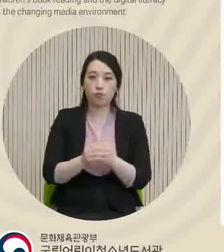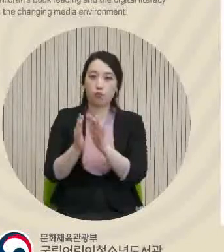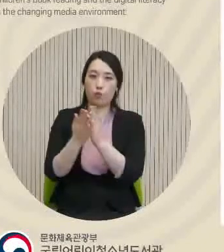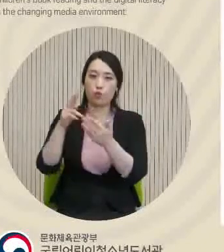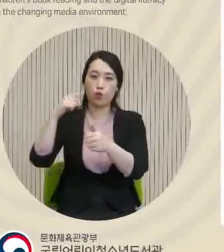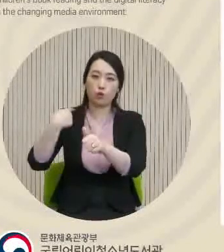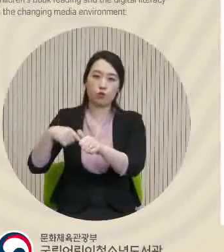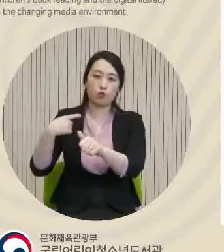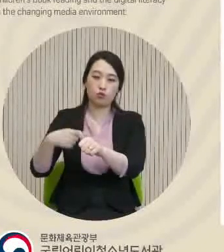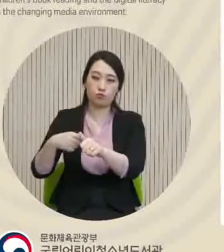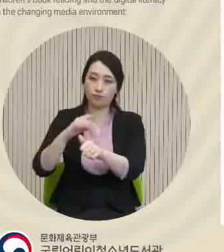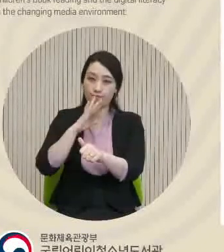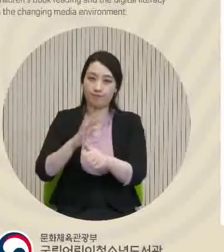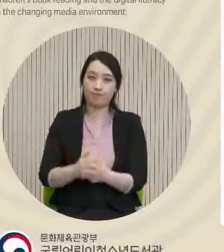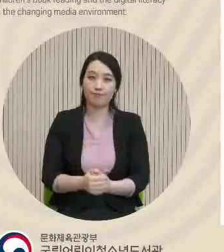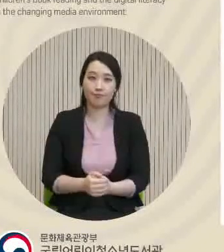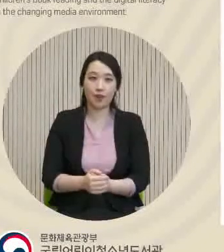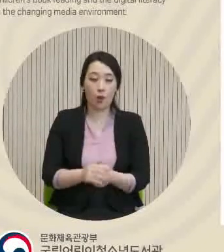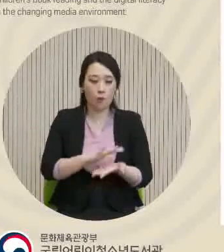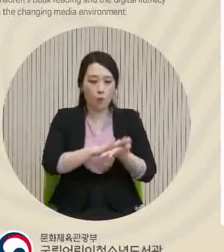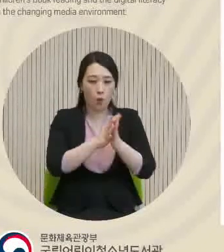or other traditional